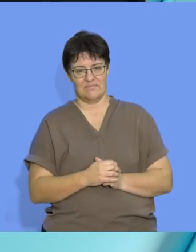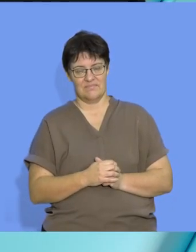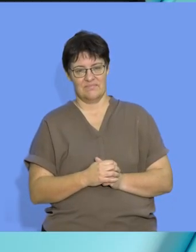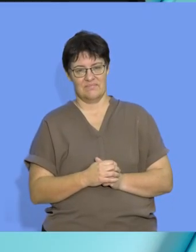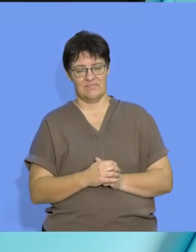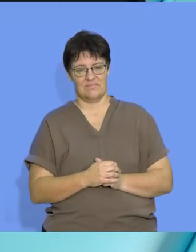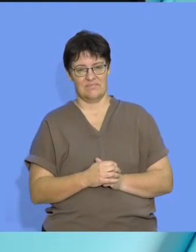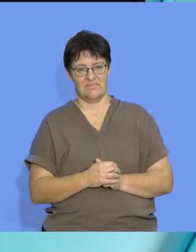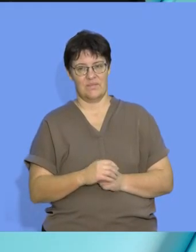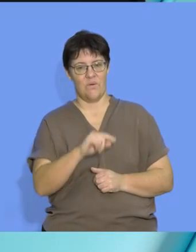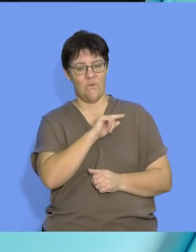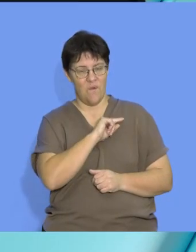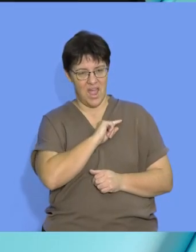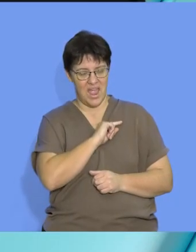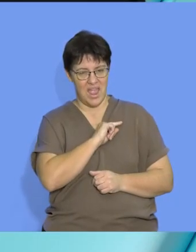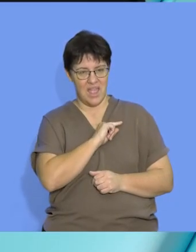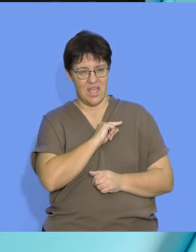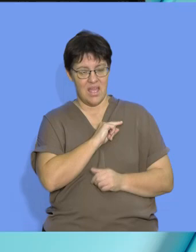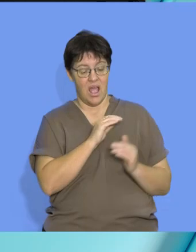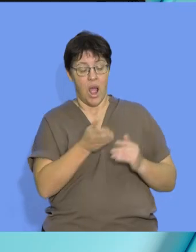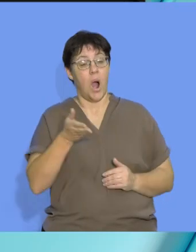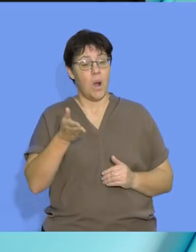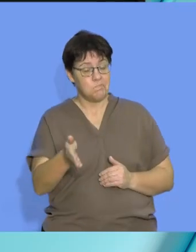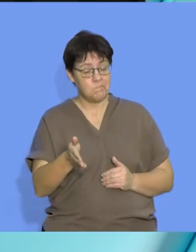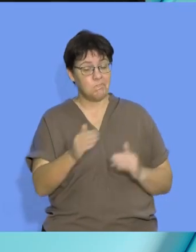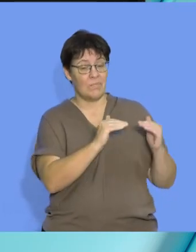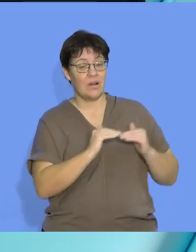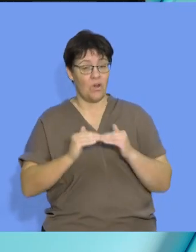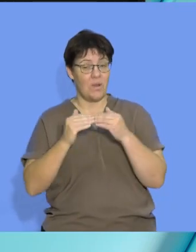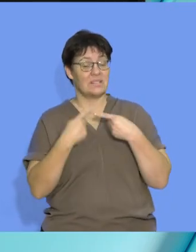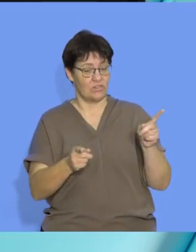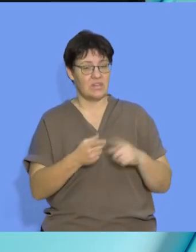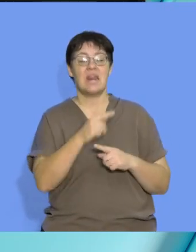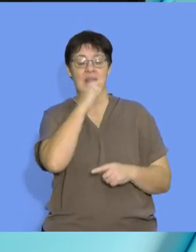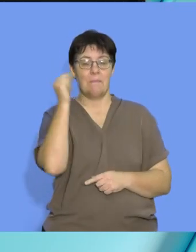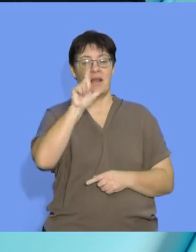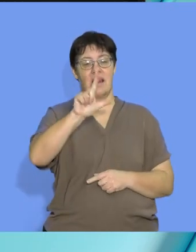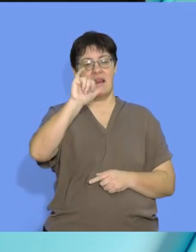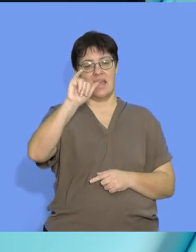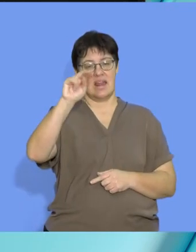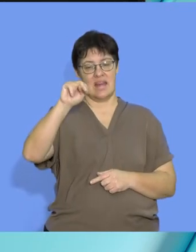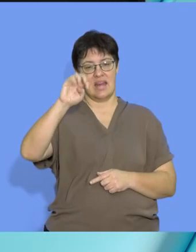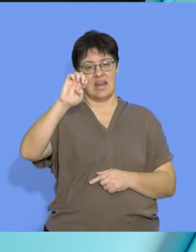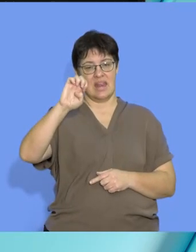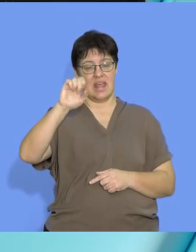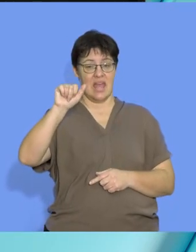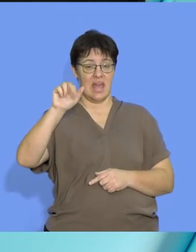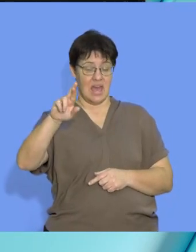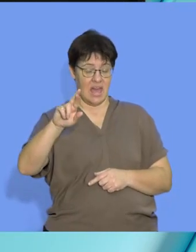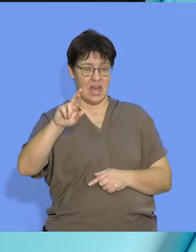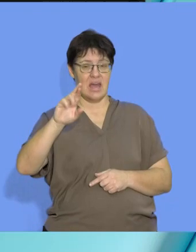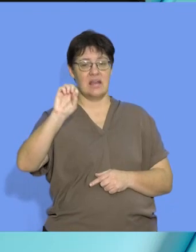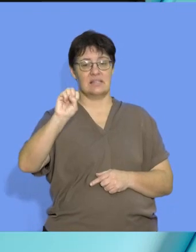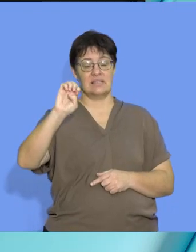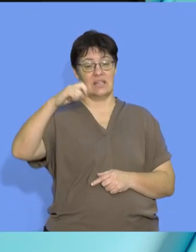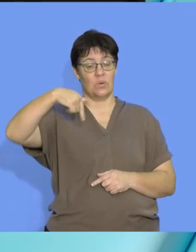Because I have a present common difference, it is a linear sequence. And in our next lesson, we